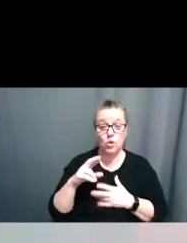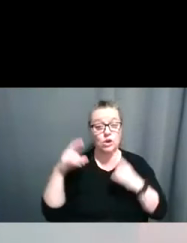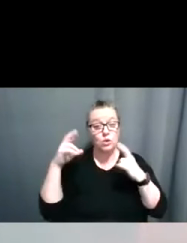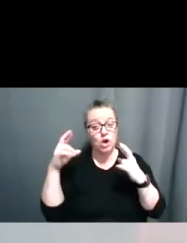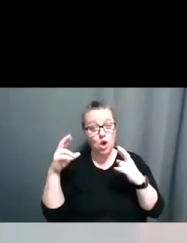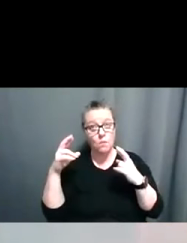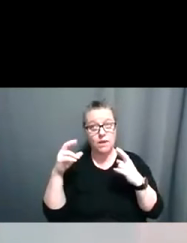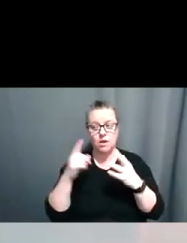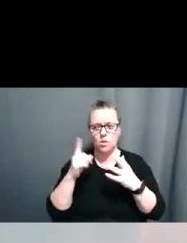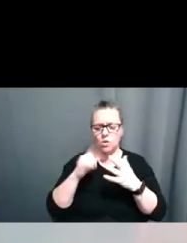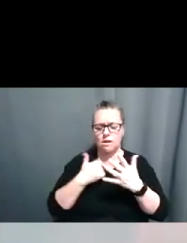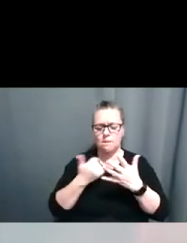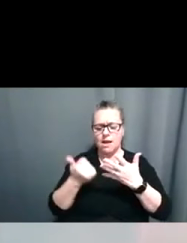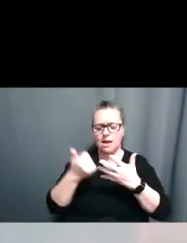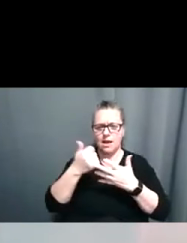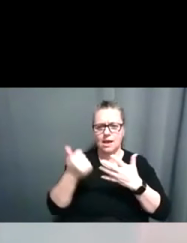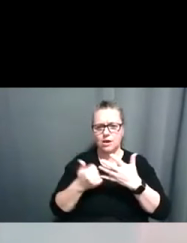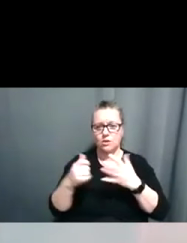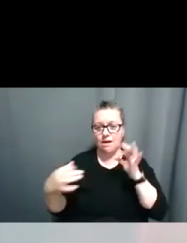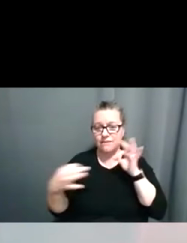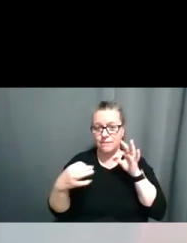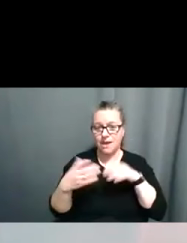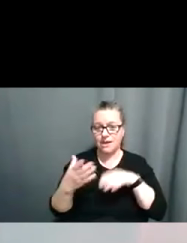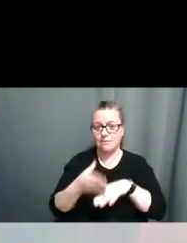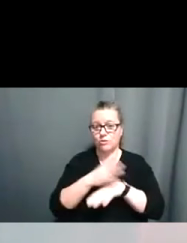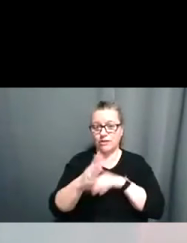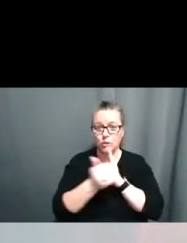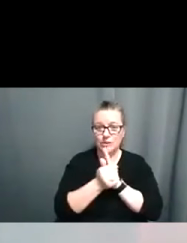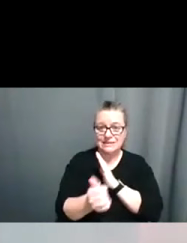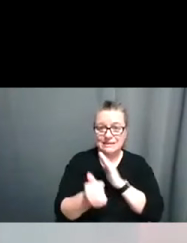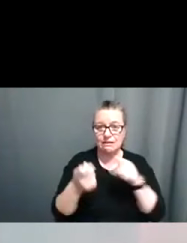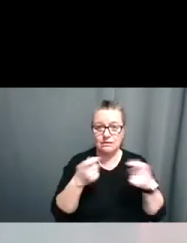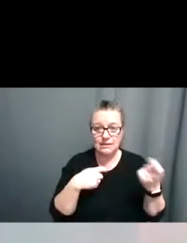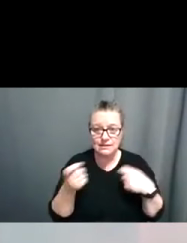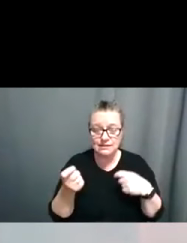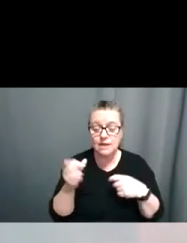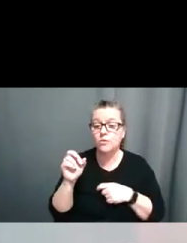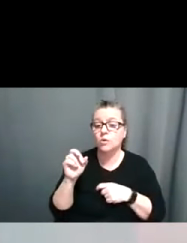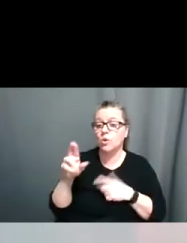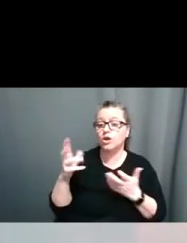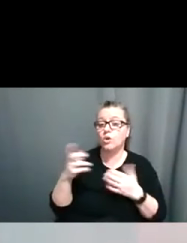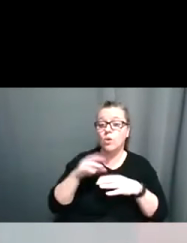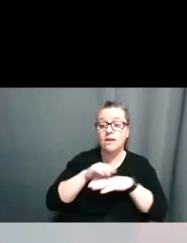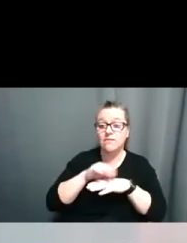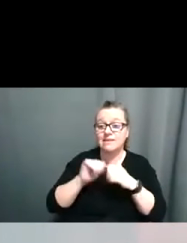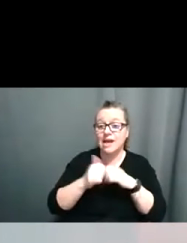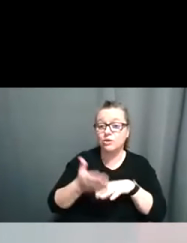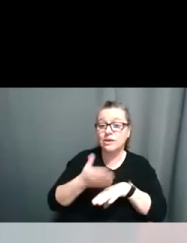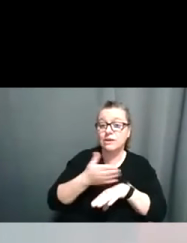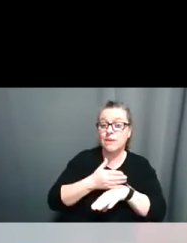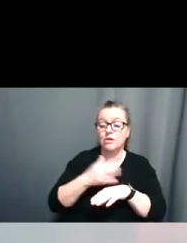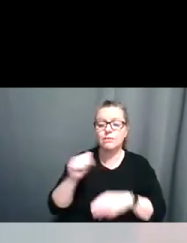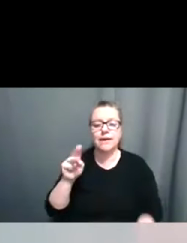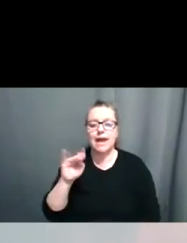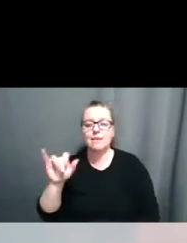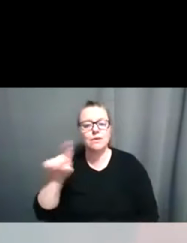in the rankings and you got some feedback about improving your skills instead. Or you wanted advice about how to get better, but all Amy would tell